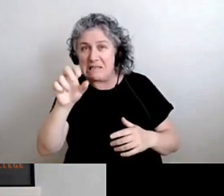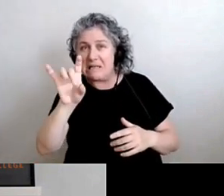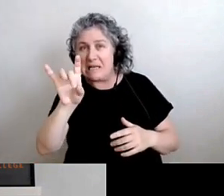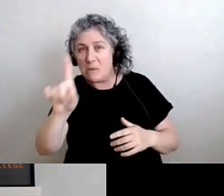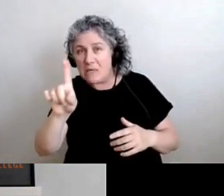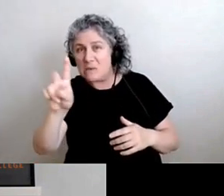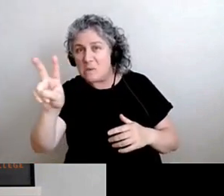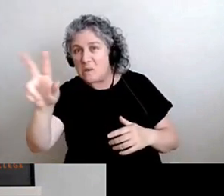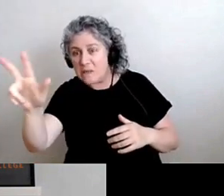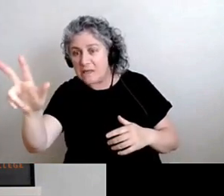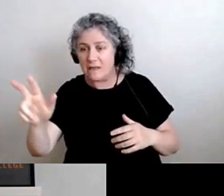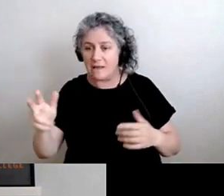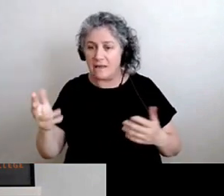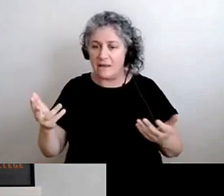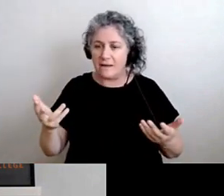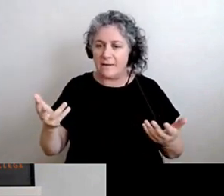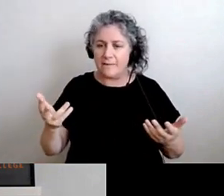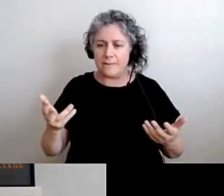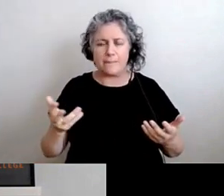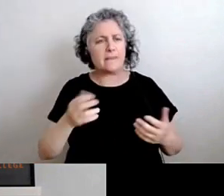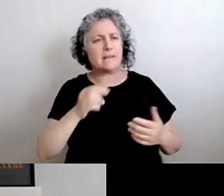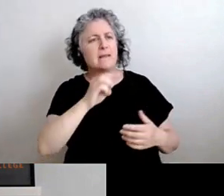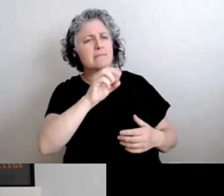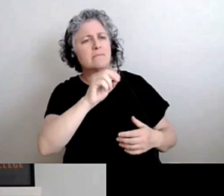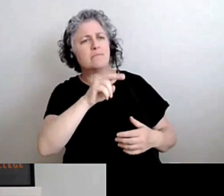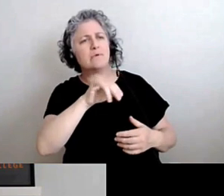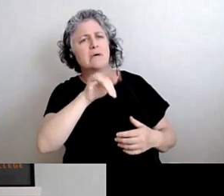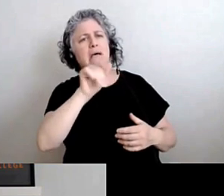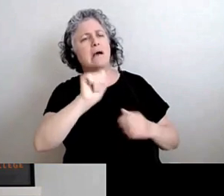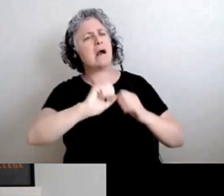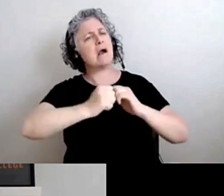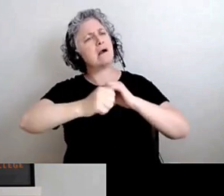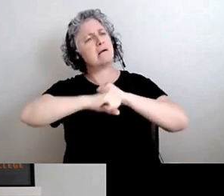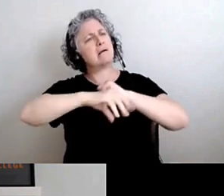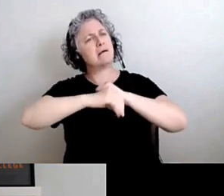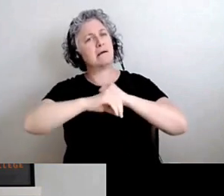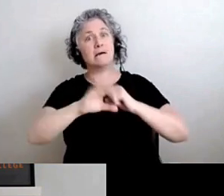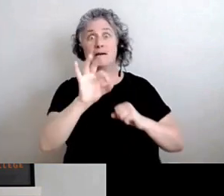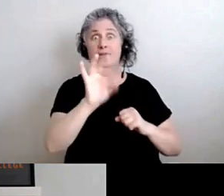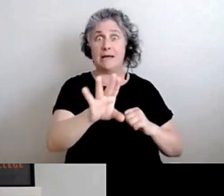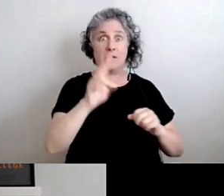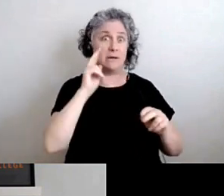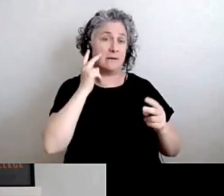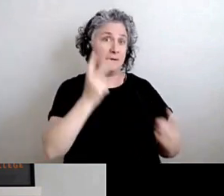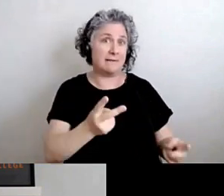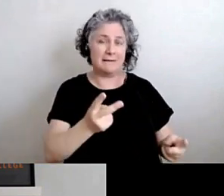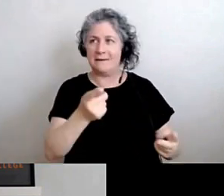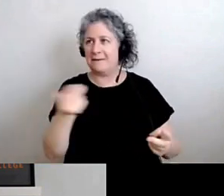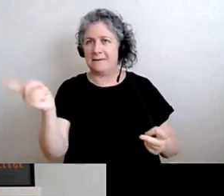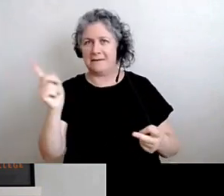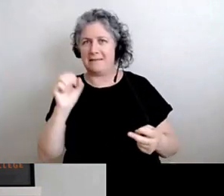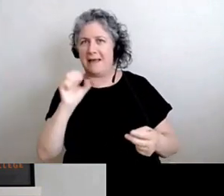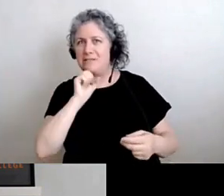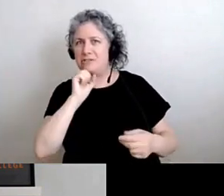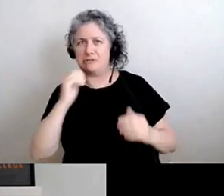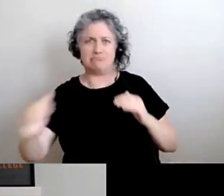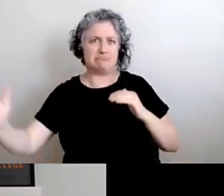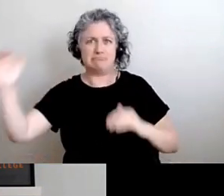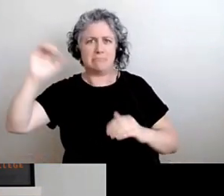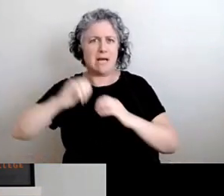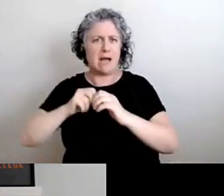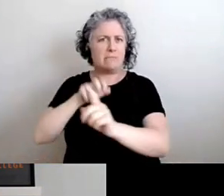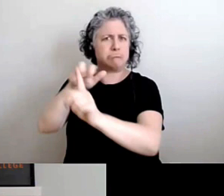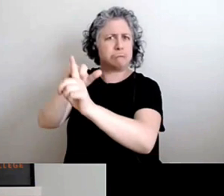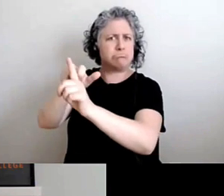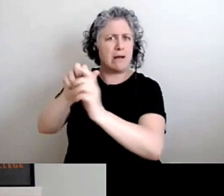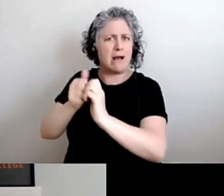yeah. And how do you promote, Janet, for that? Because Facebook may not be the platform they may be on at that age group.